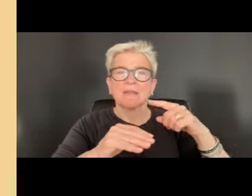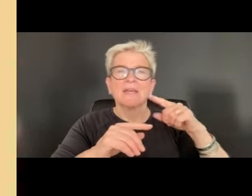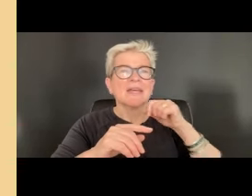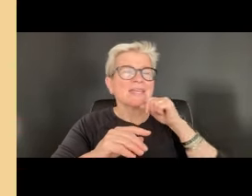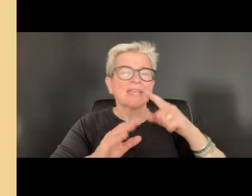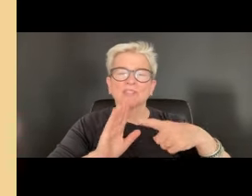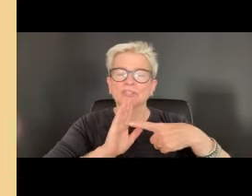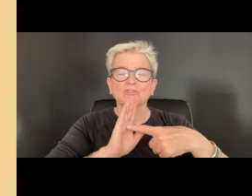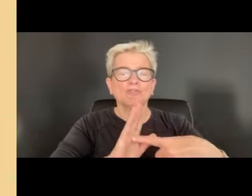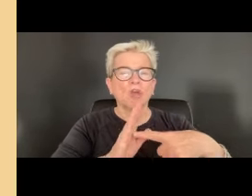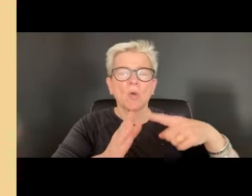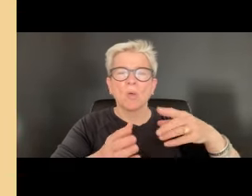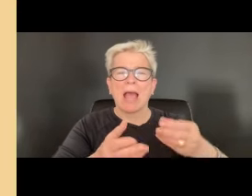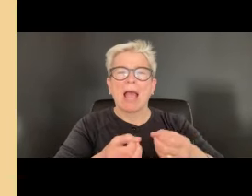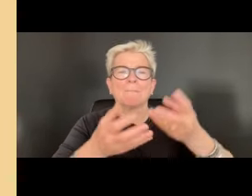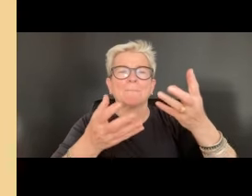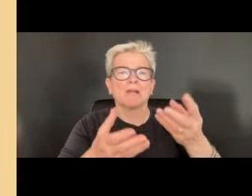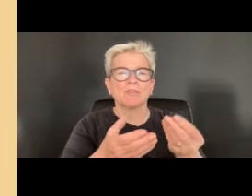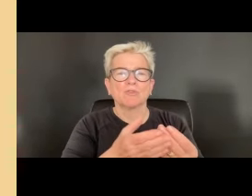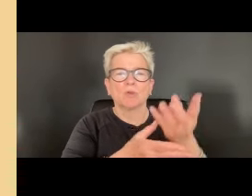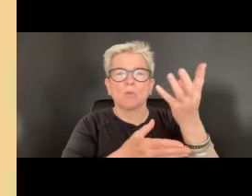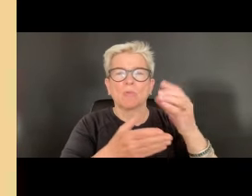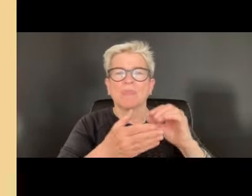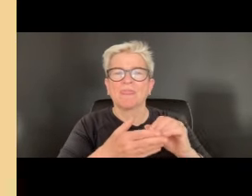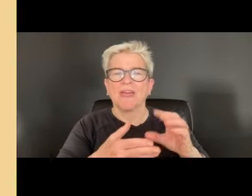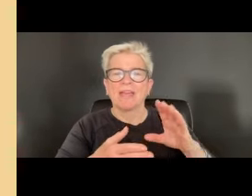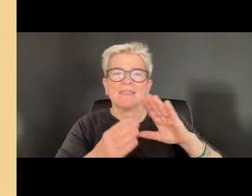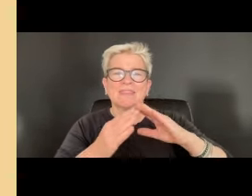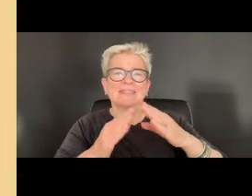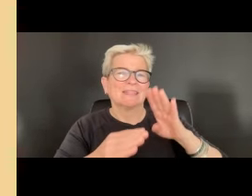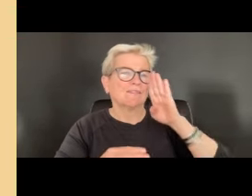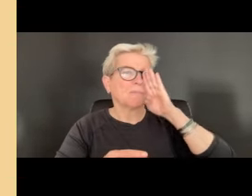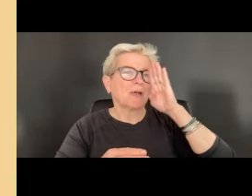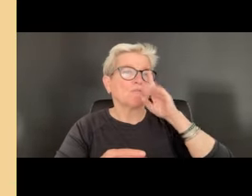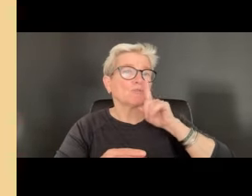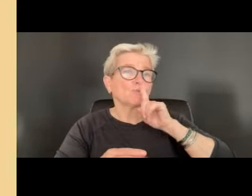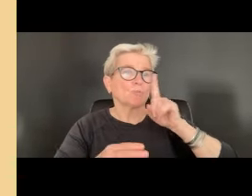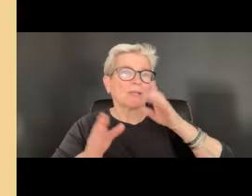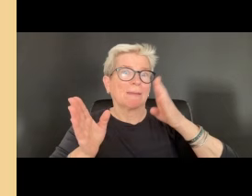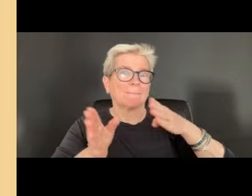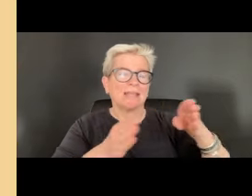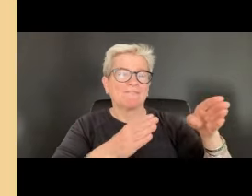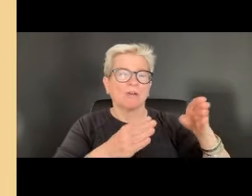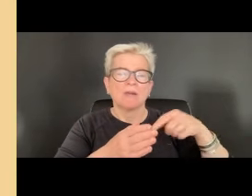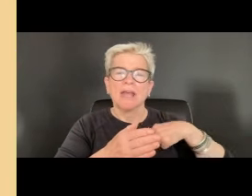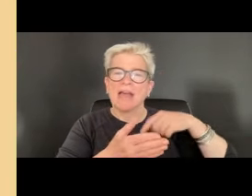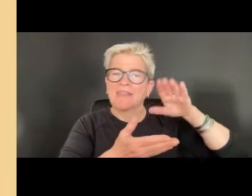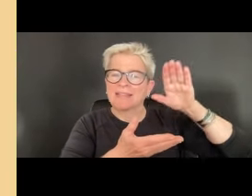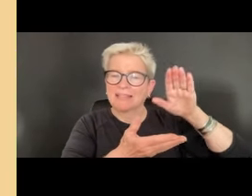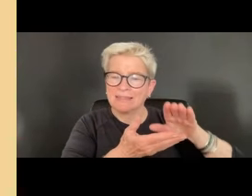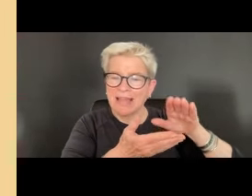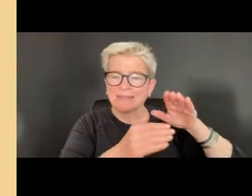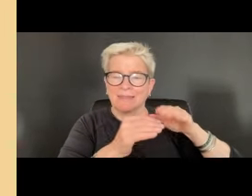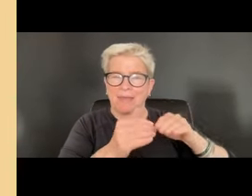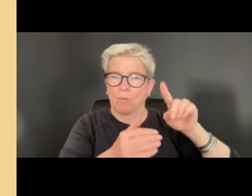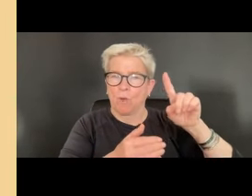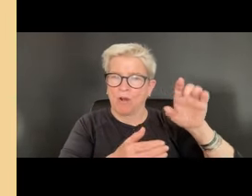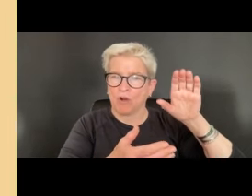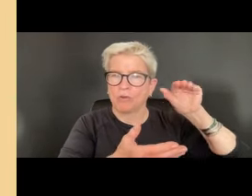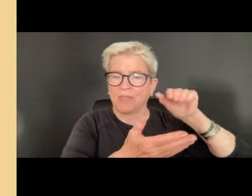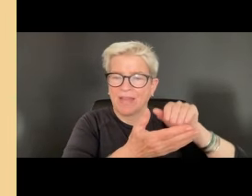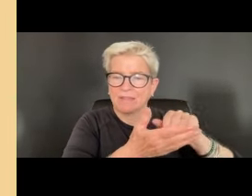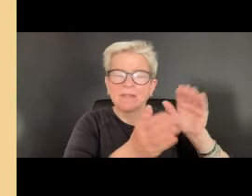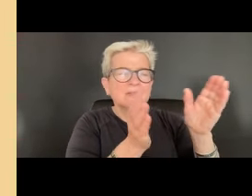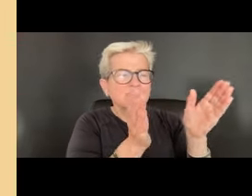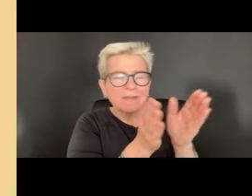city is planning, the city of Bellevue is planning for and expecting, which is much less than 100,000. They're a smaller